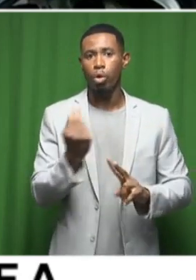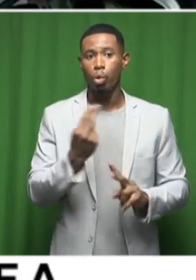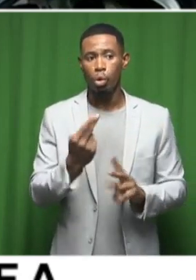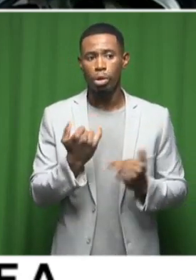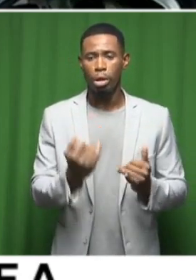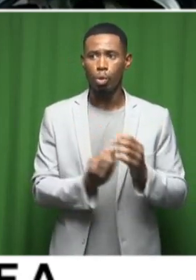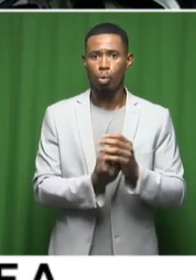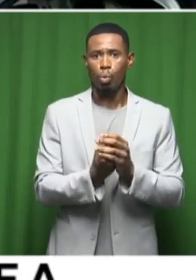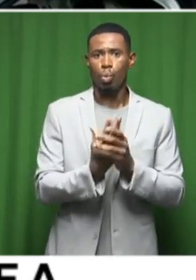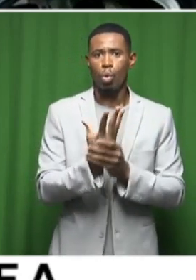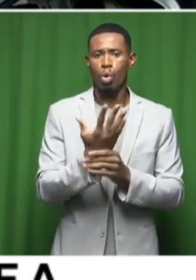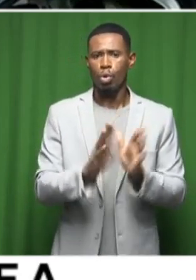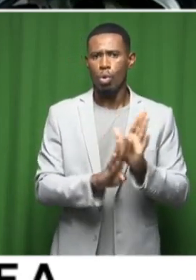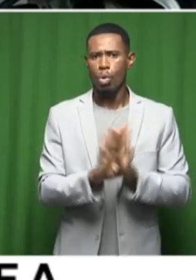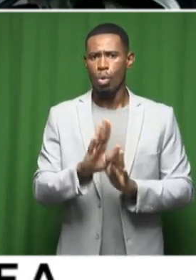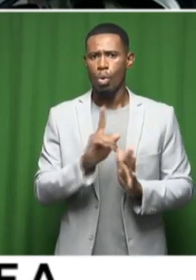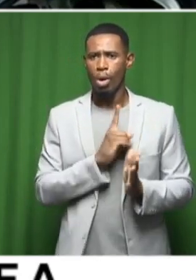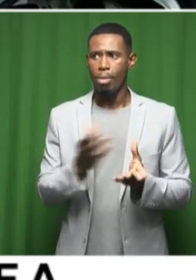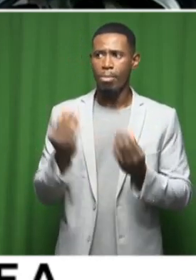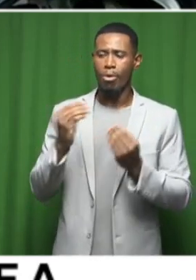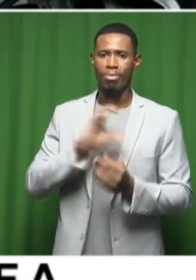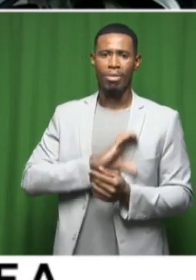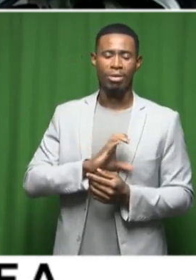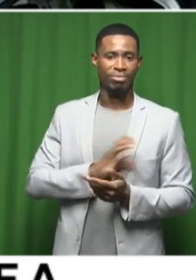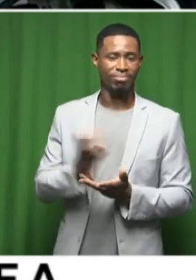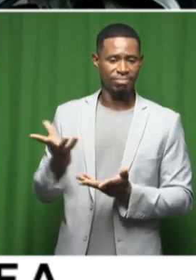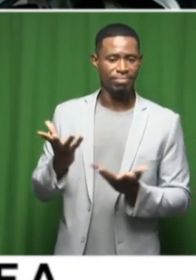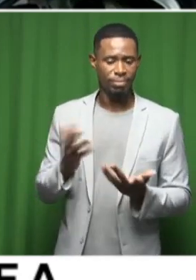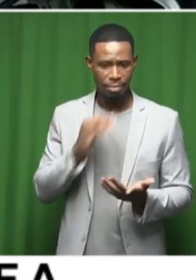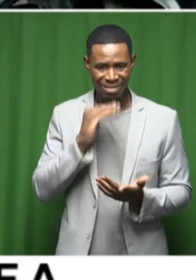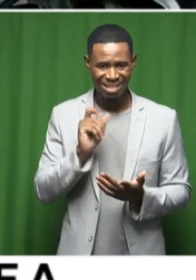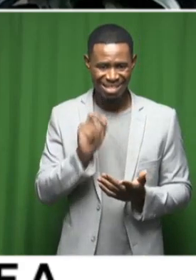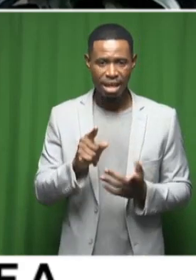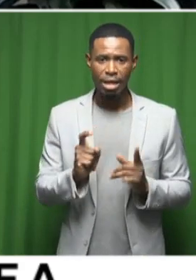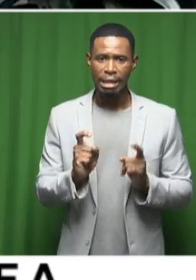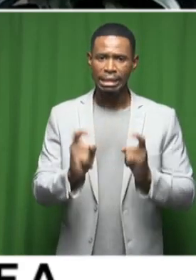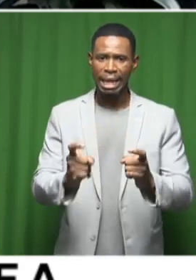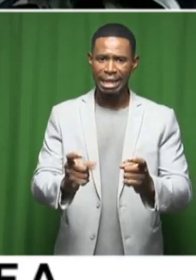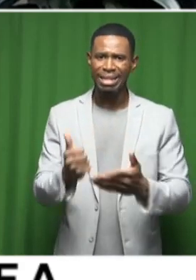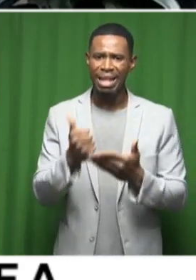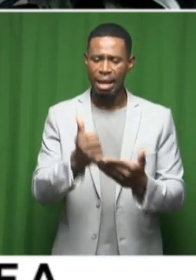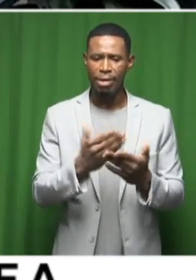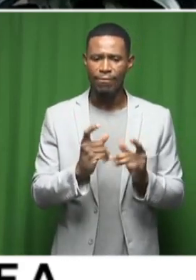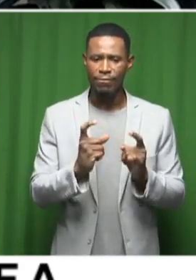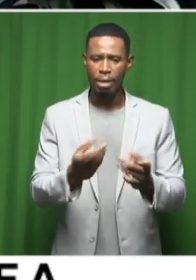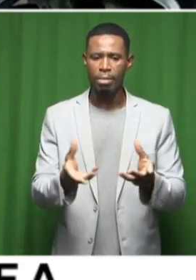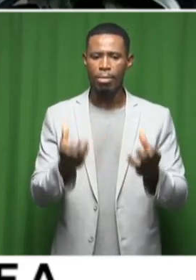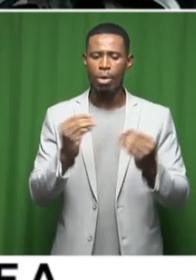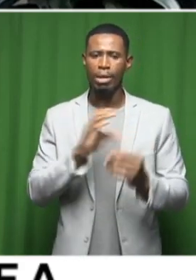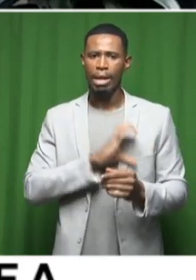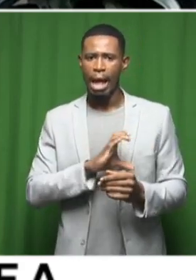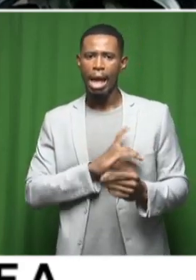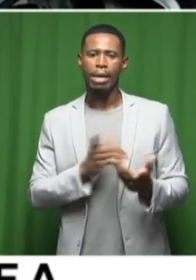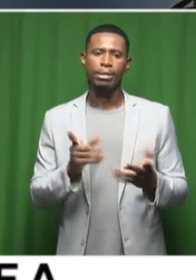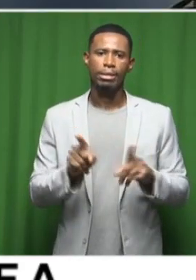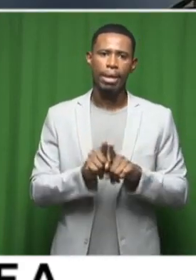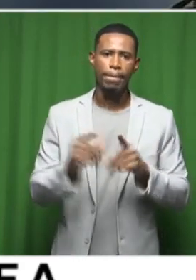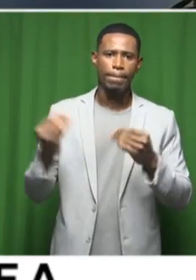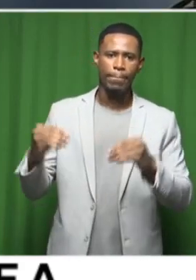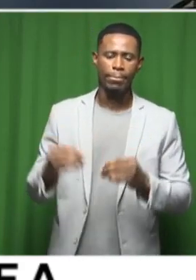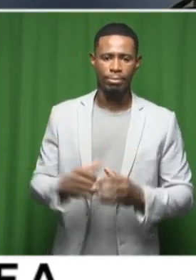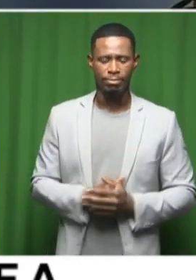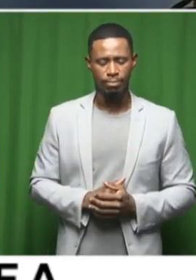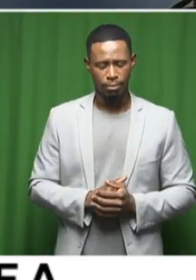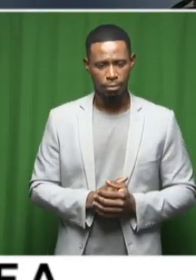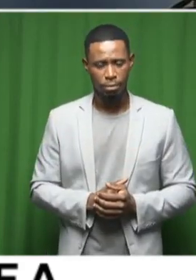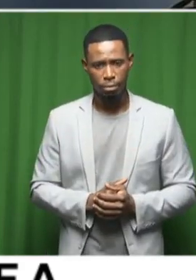coming their way now with that big customer that they've landed. So that's really how the accelerator is designed to support both on either side. Yeah. I mean,